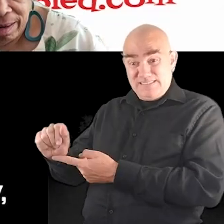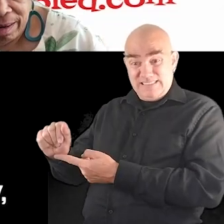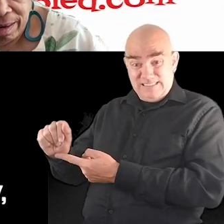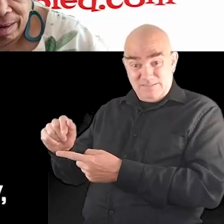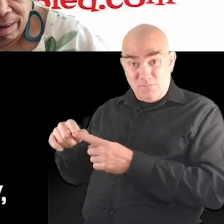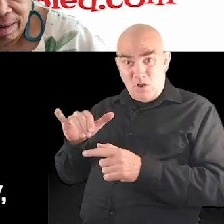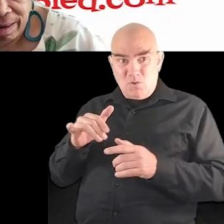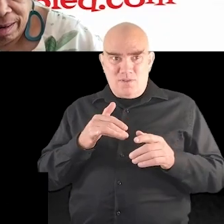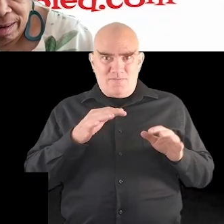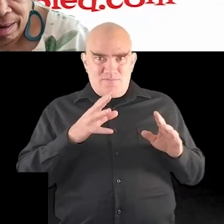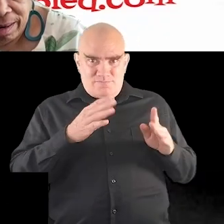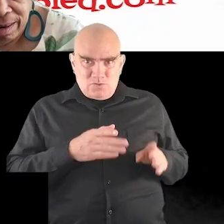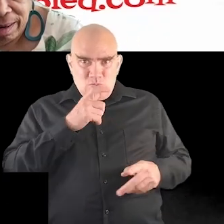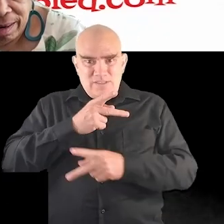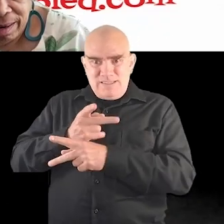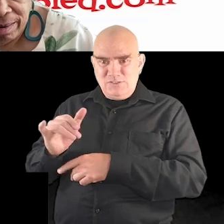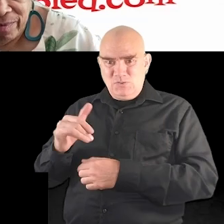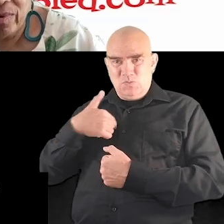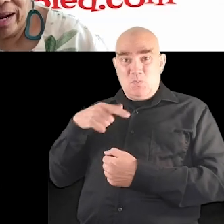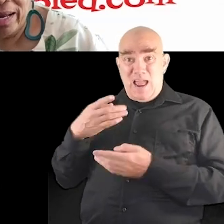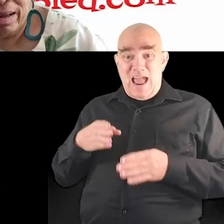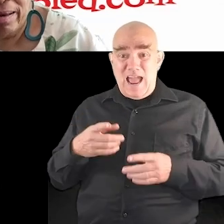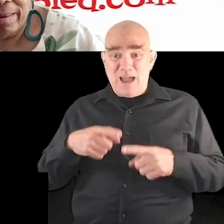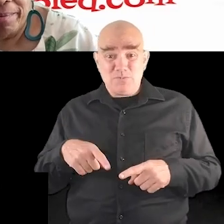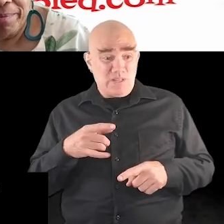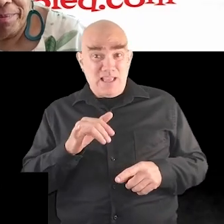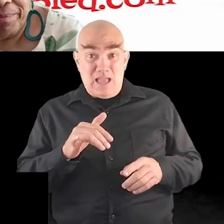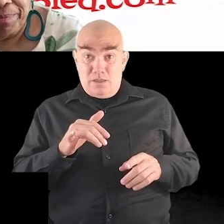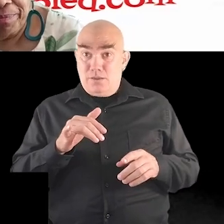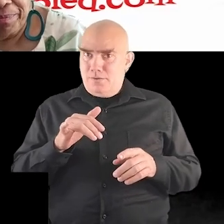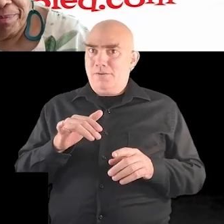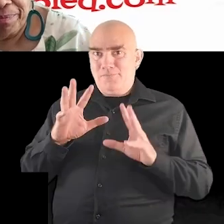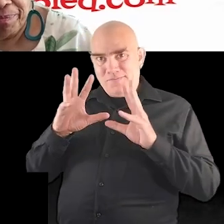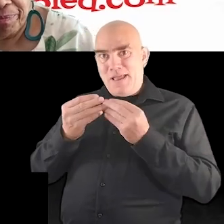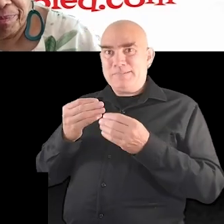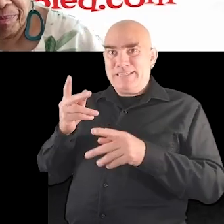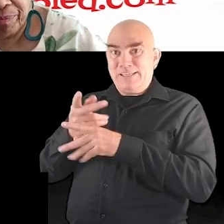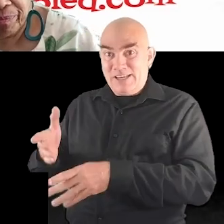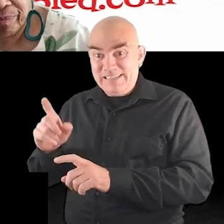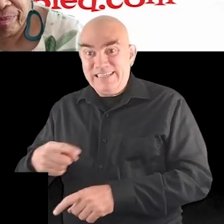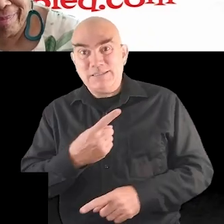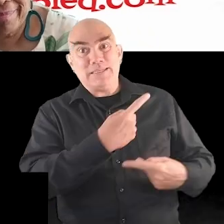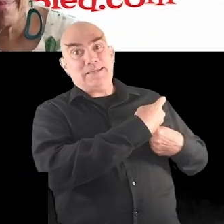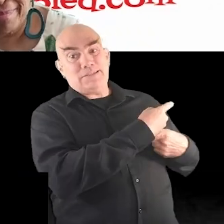dealing with the disability, but now that family member. What happens when the family caregiver needs a caregiver?